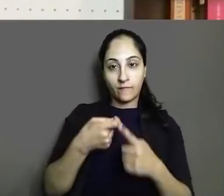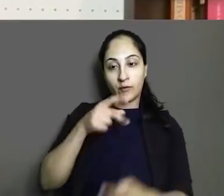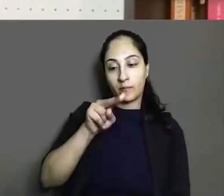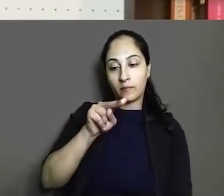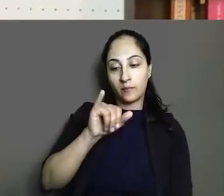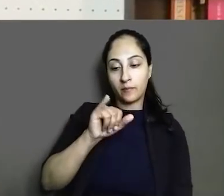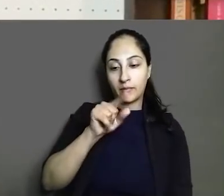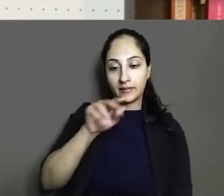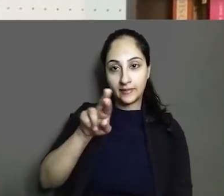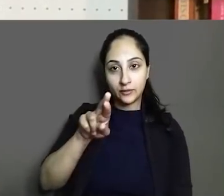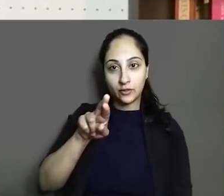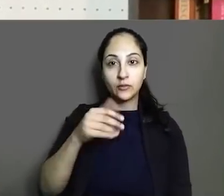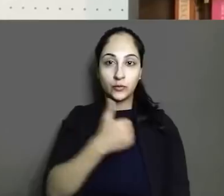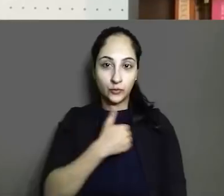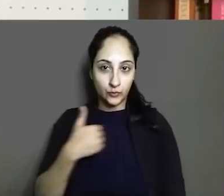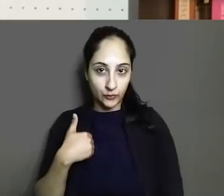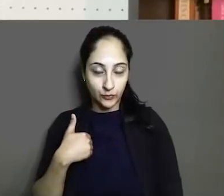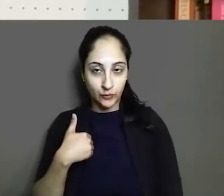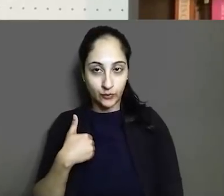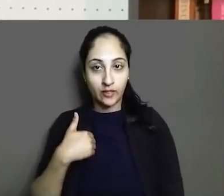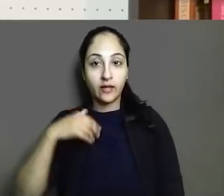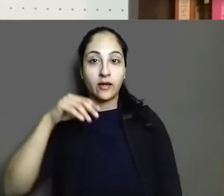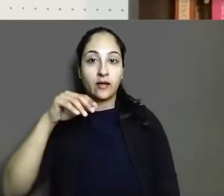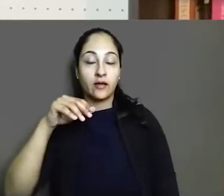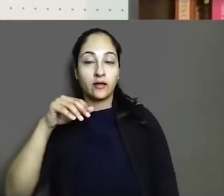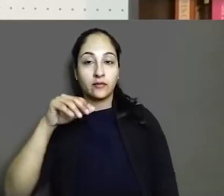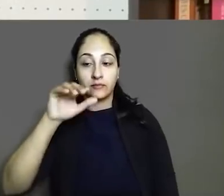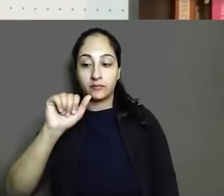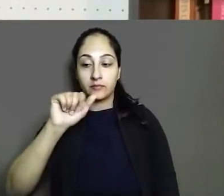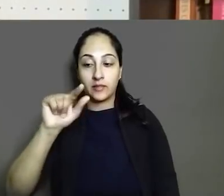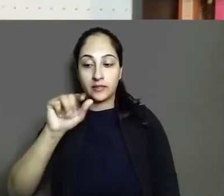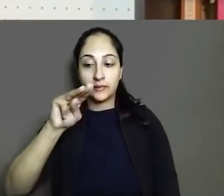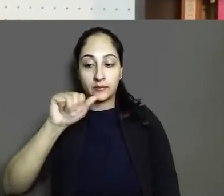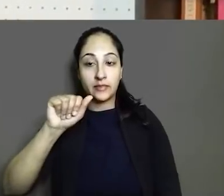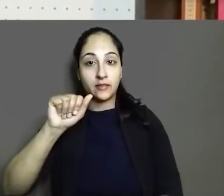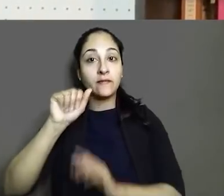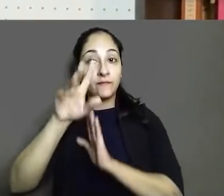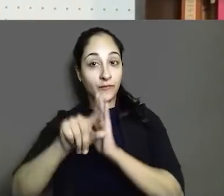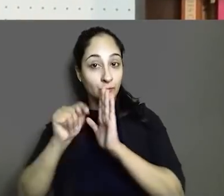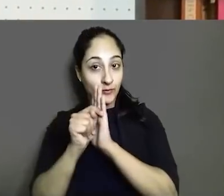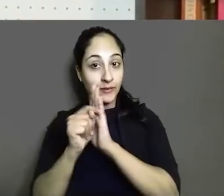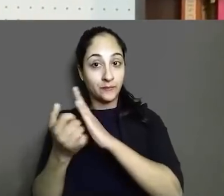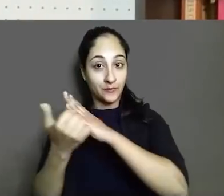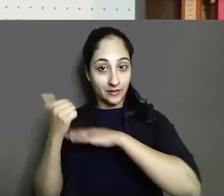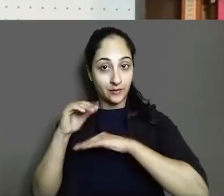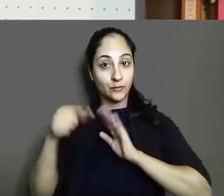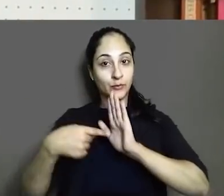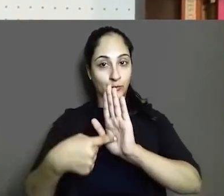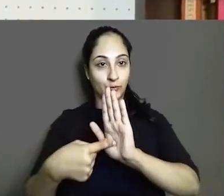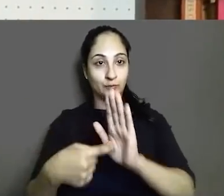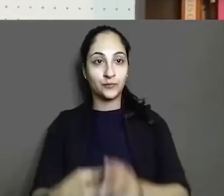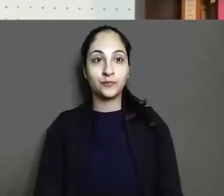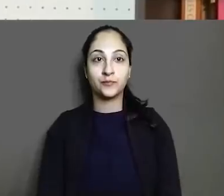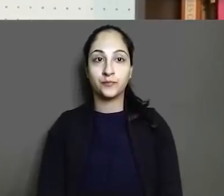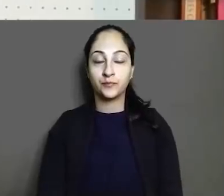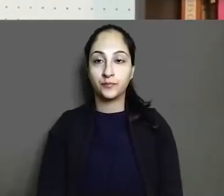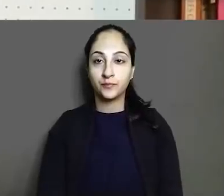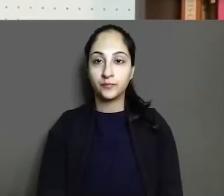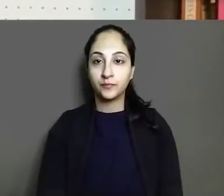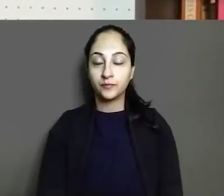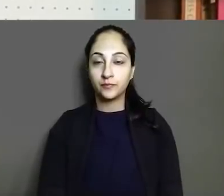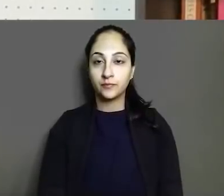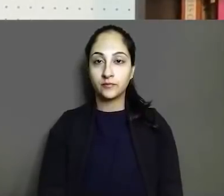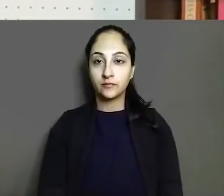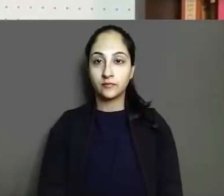So again, this is an excellent question, and that was the first thing that came to our mind when, as soon as we